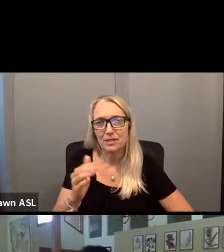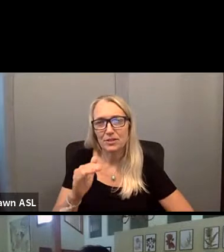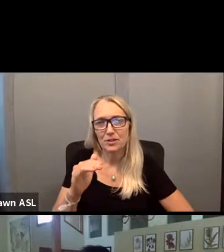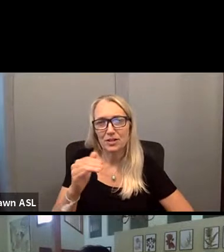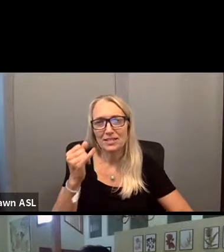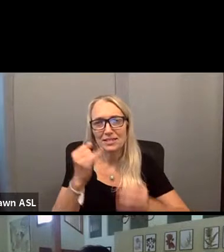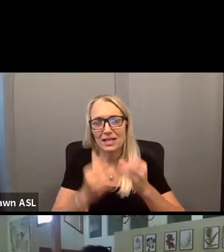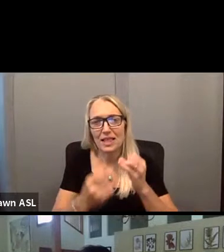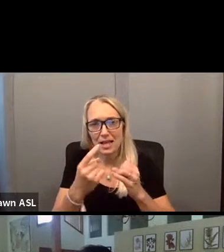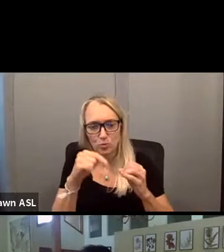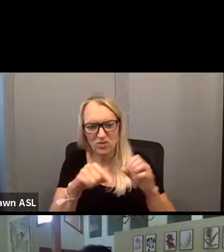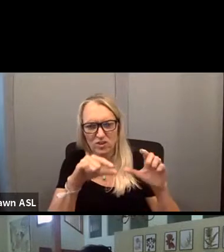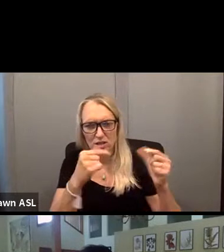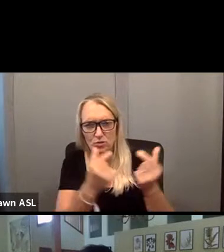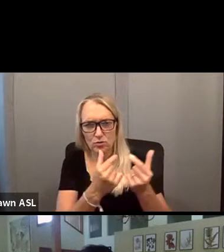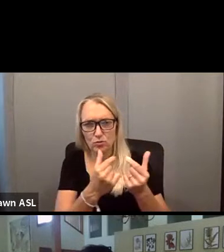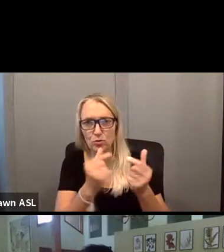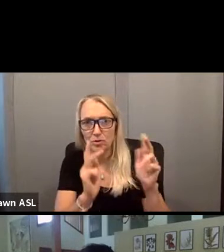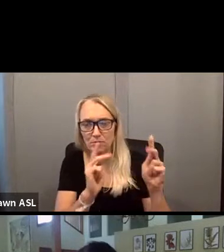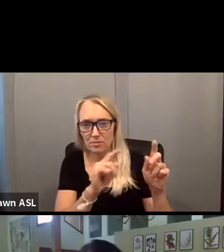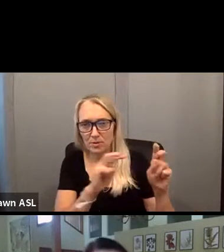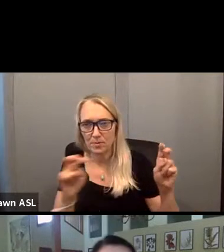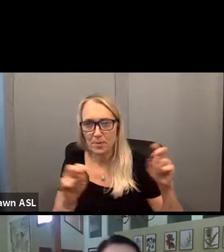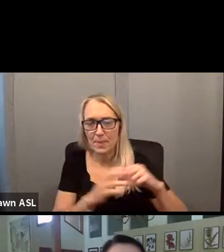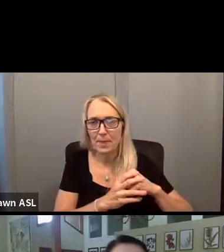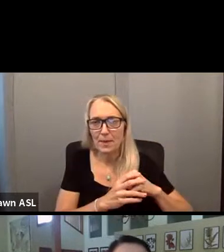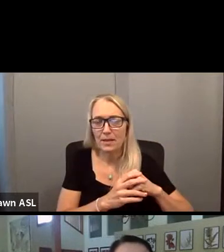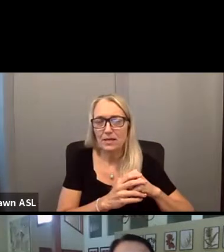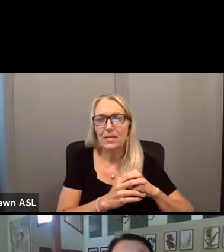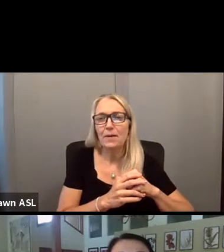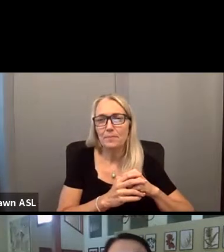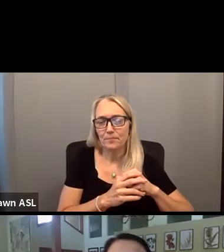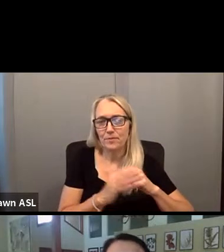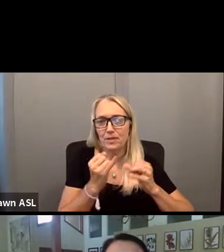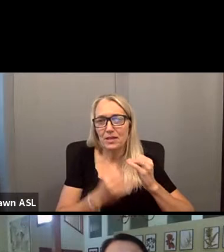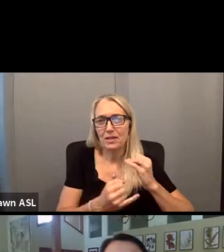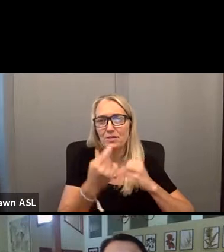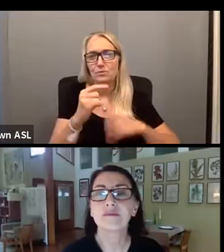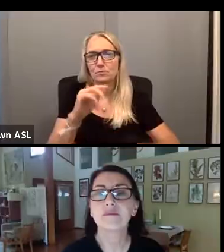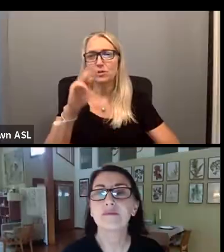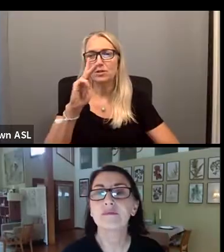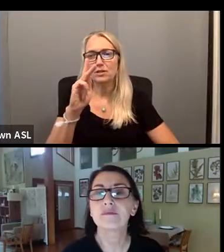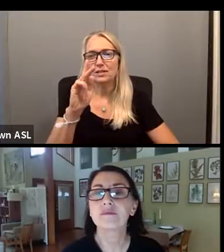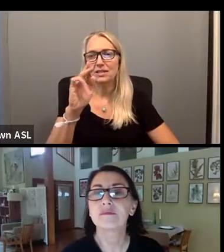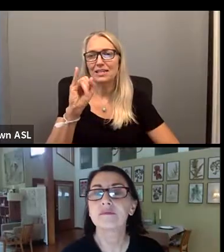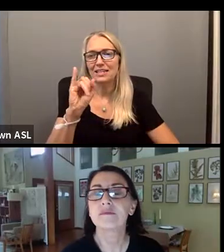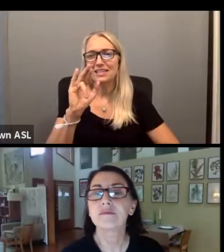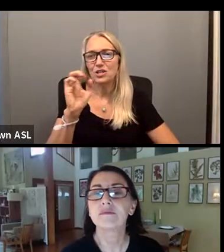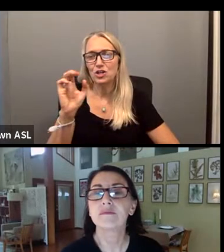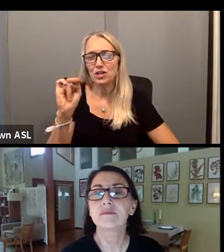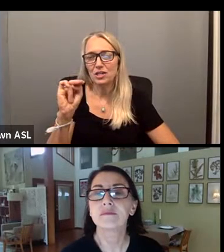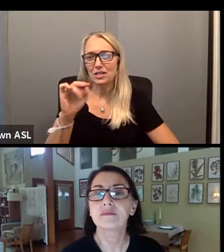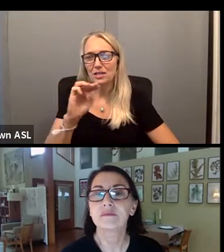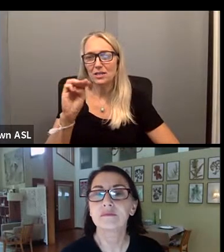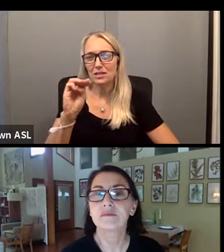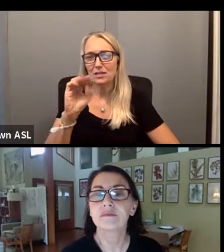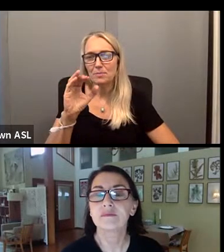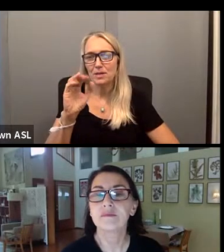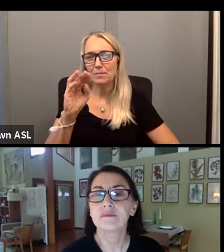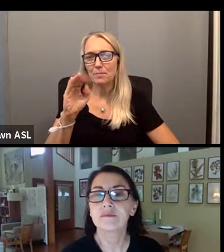final speaker for this panel. It is, Chair. Our final speaker will be Keary McMichael. If you